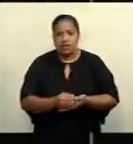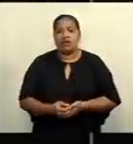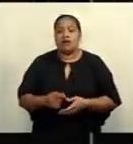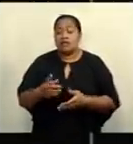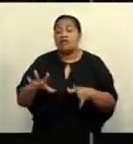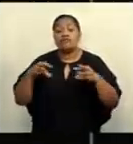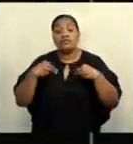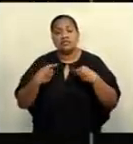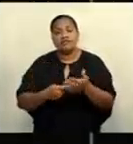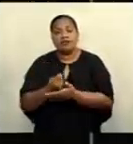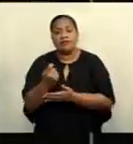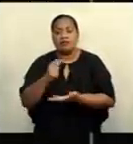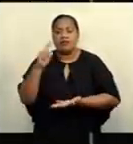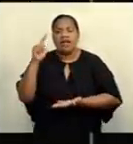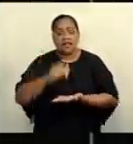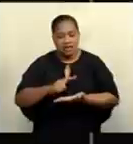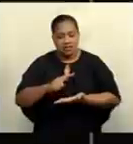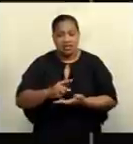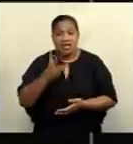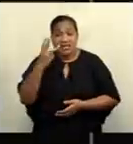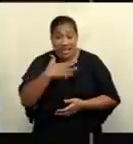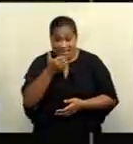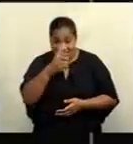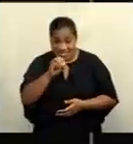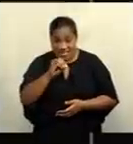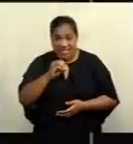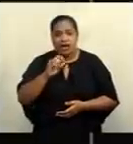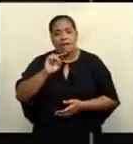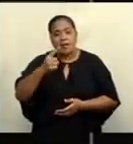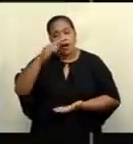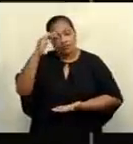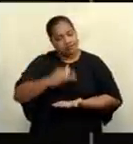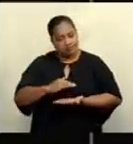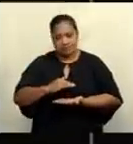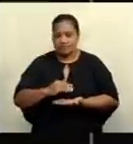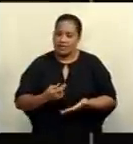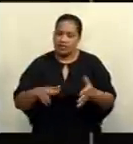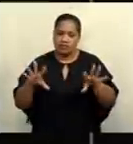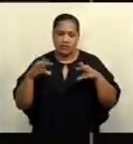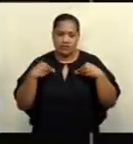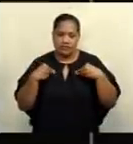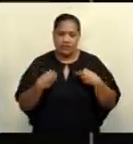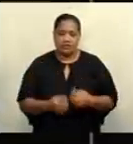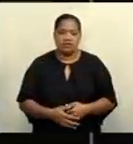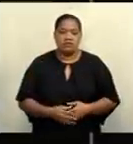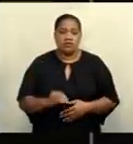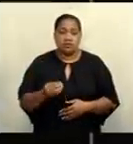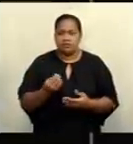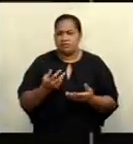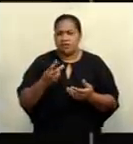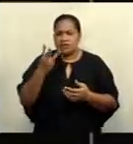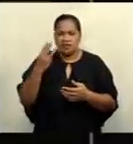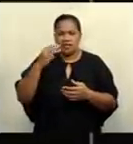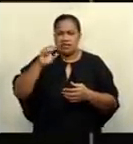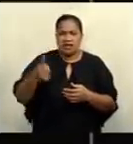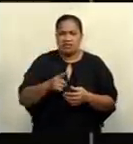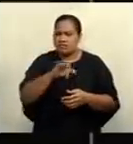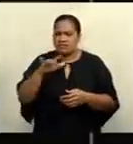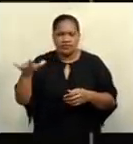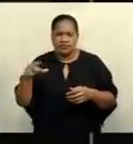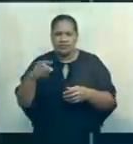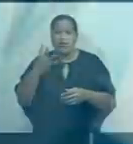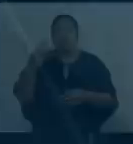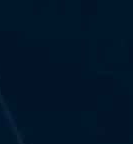than $360. This includes 2,412 individuals who double-dipped in the previous